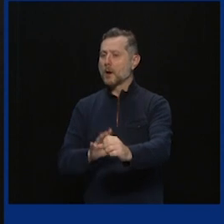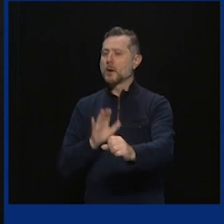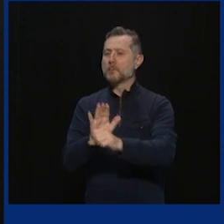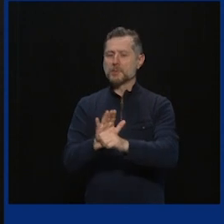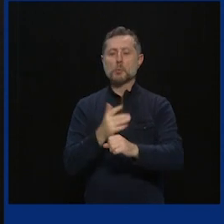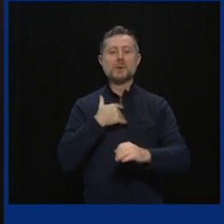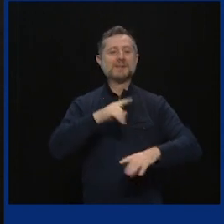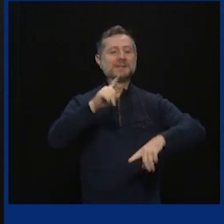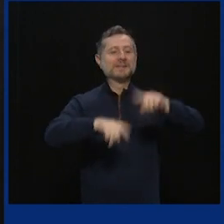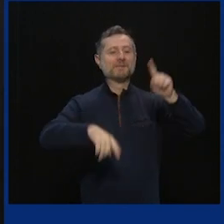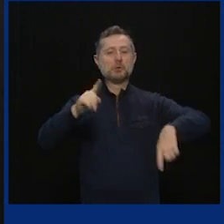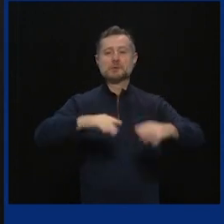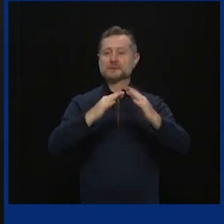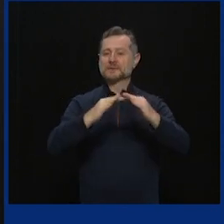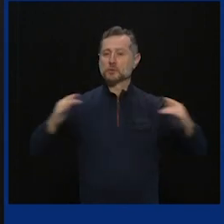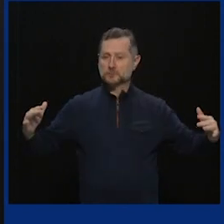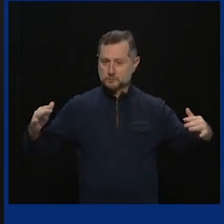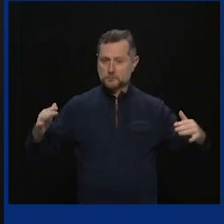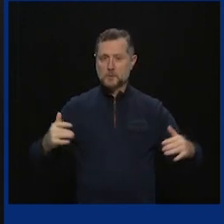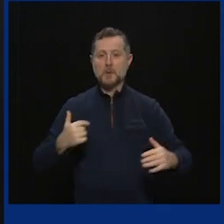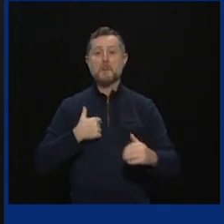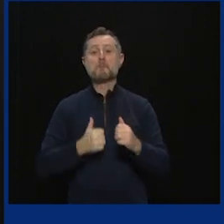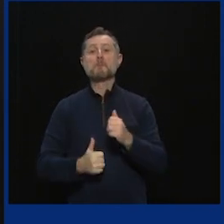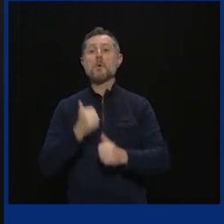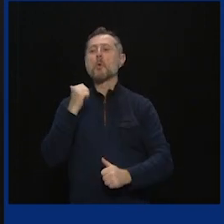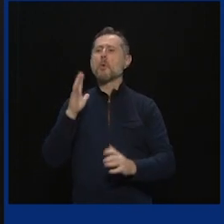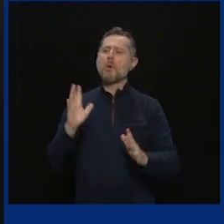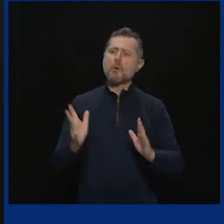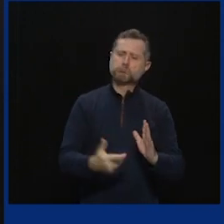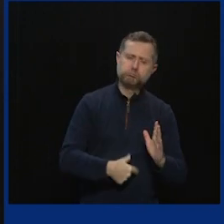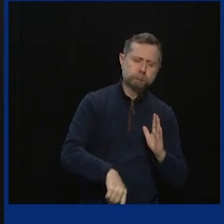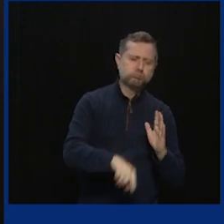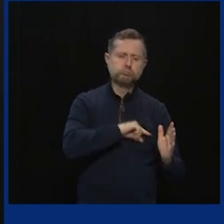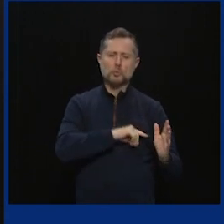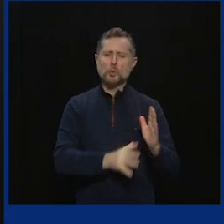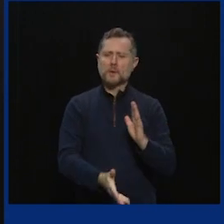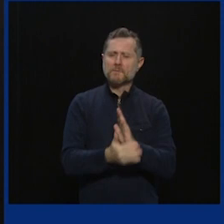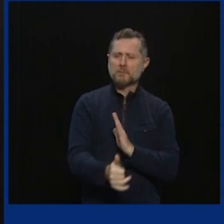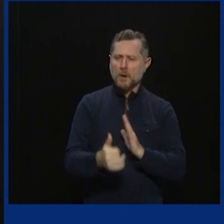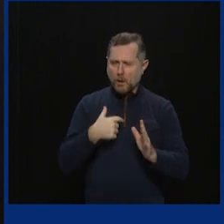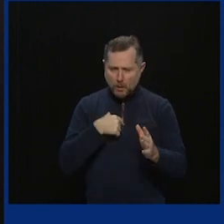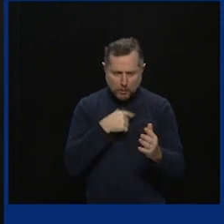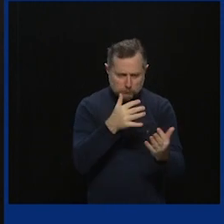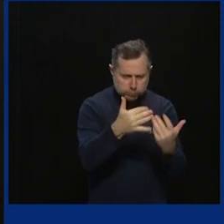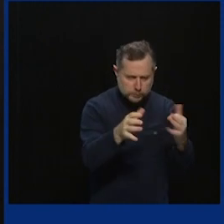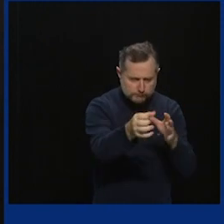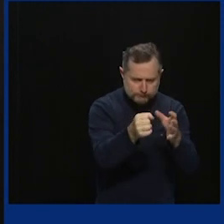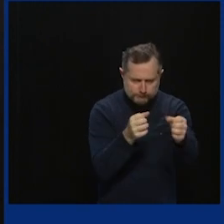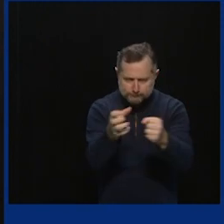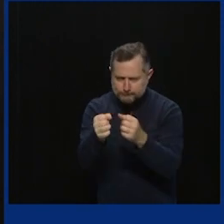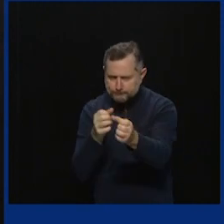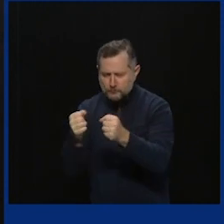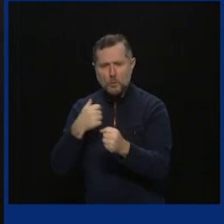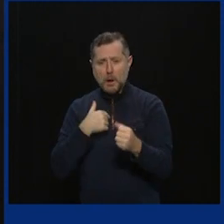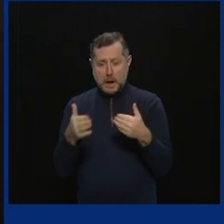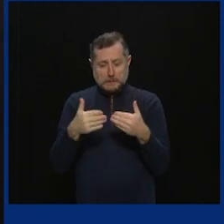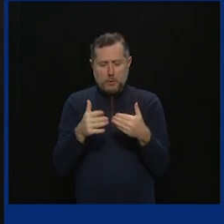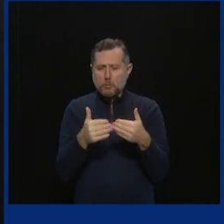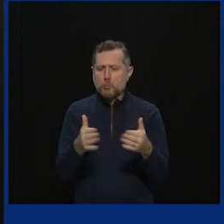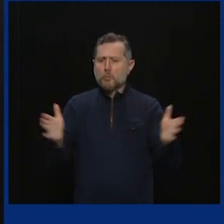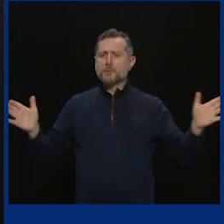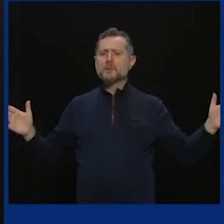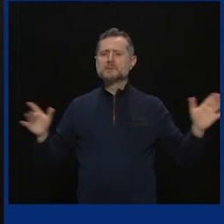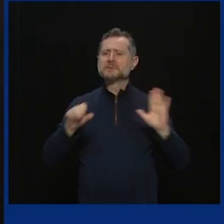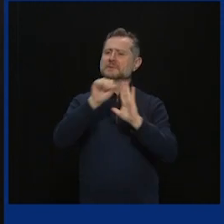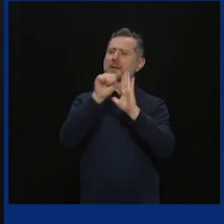qualified individuals and open up the doors so state government looks more like the people of the state of New York. We've accomplished